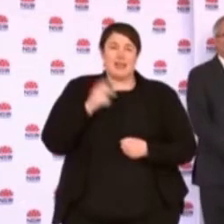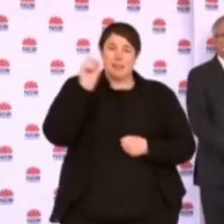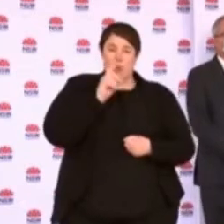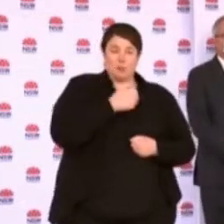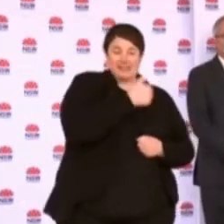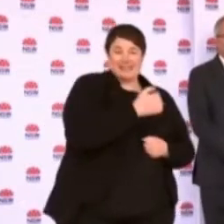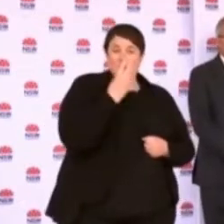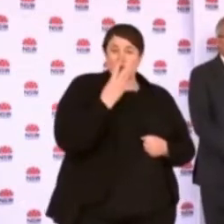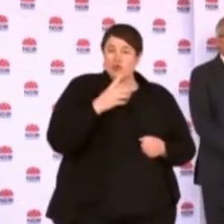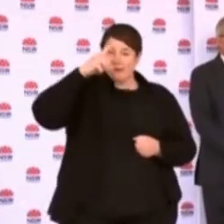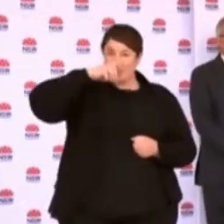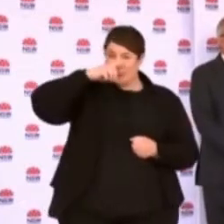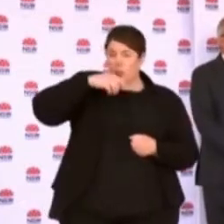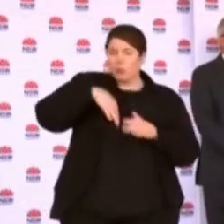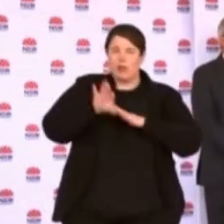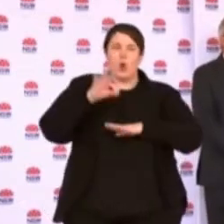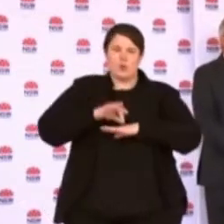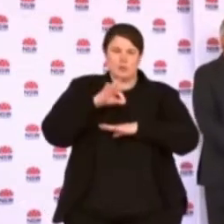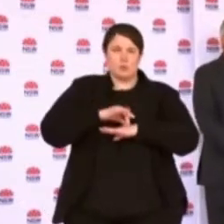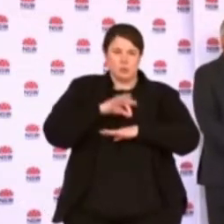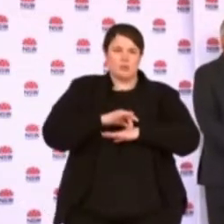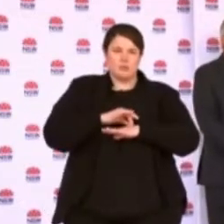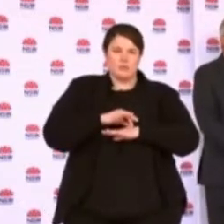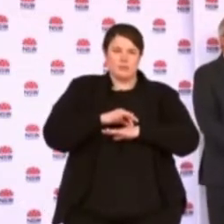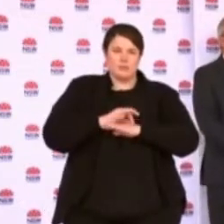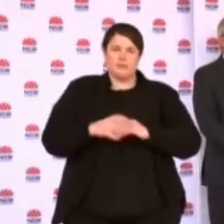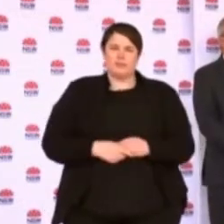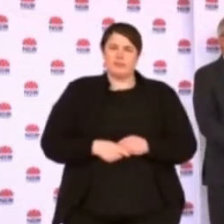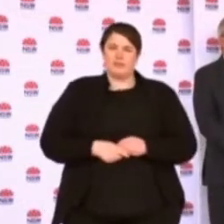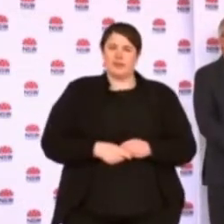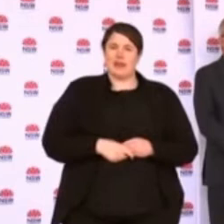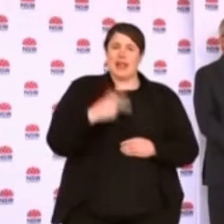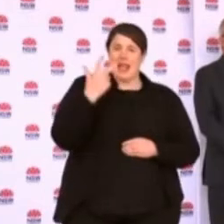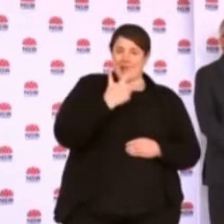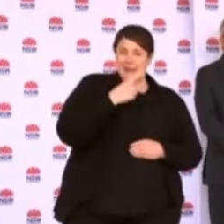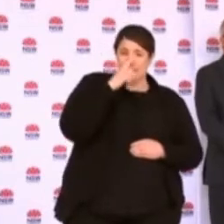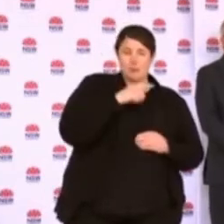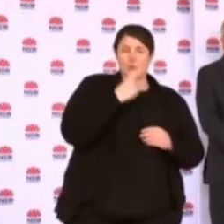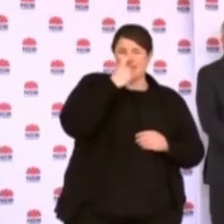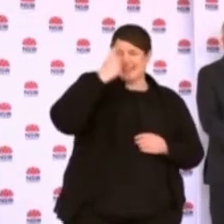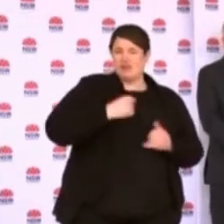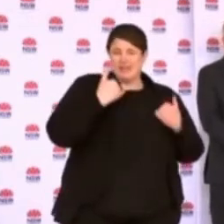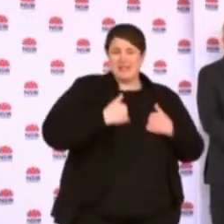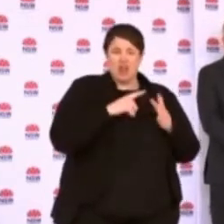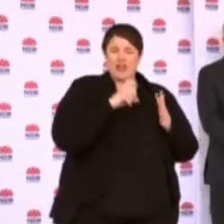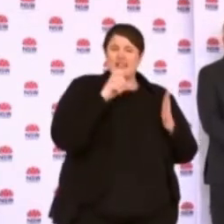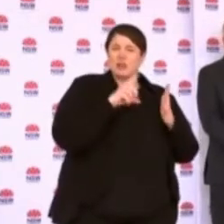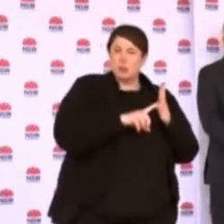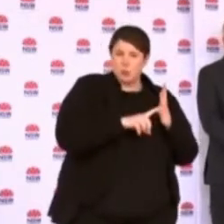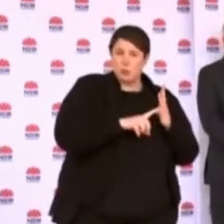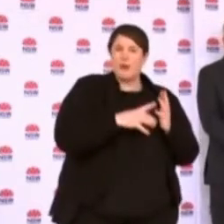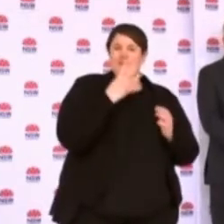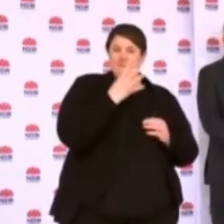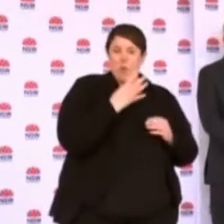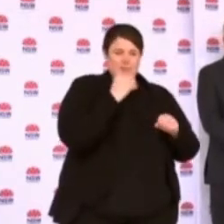63 COVID patients admitted to hospital. We've got 18 people in ICU, 4 of whom are